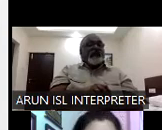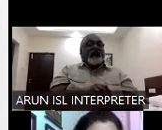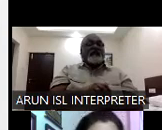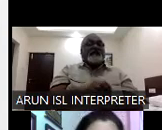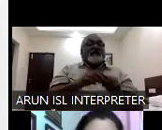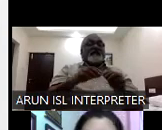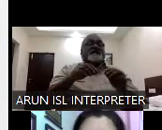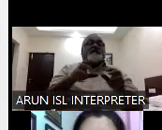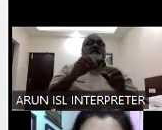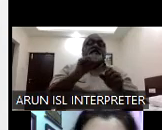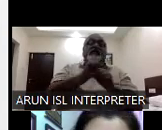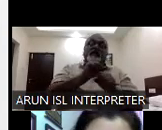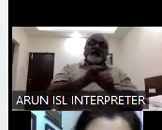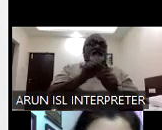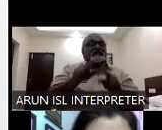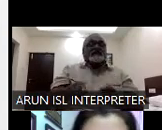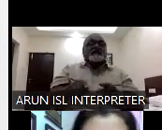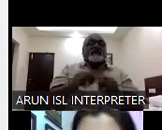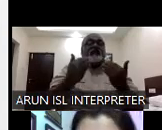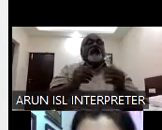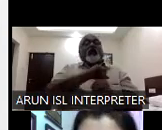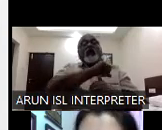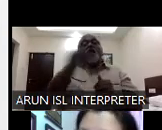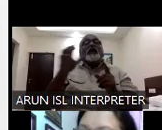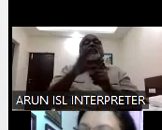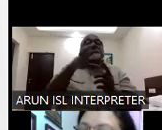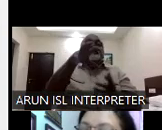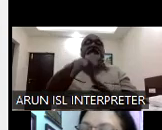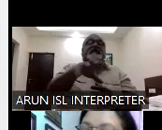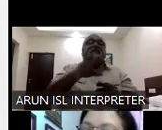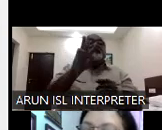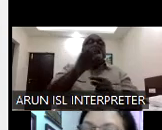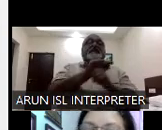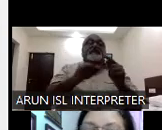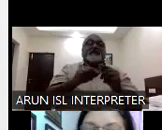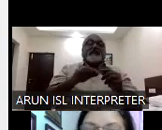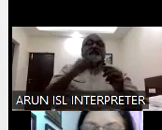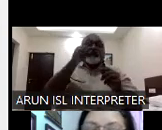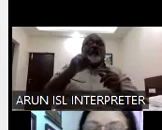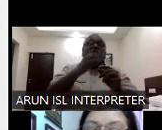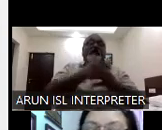So this is one of the biggest question of every MP and every local